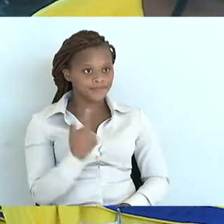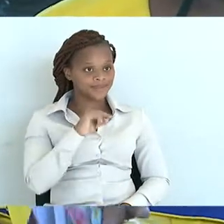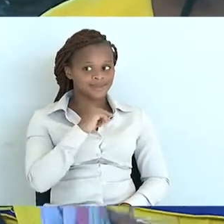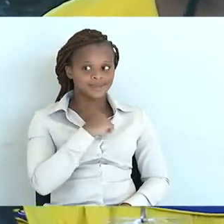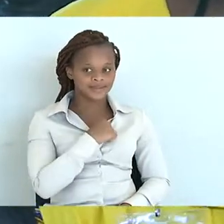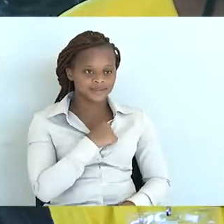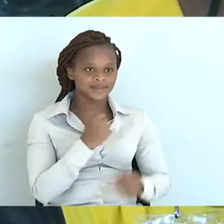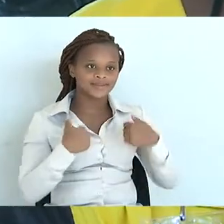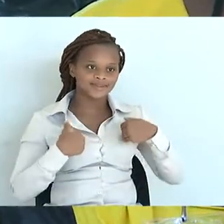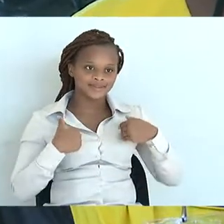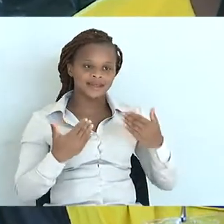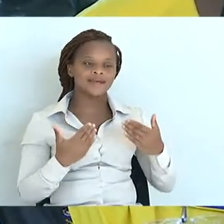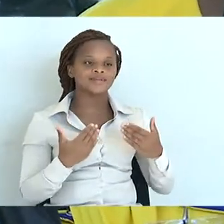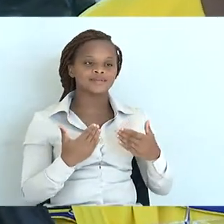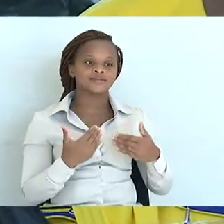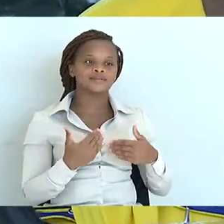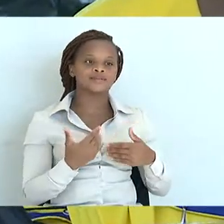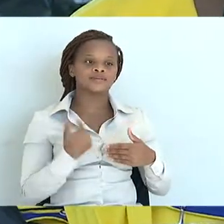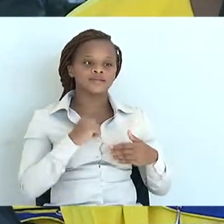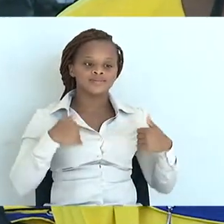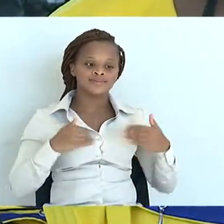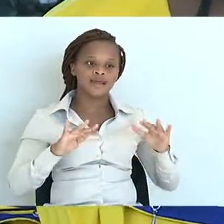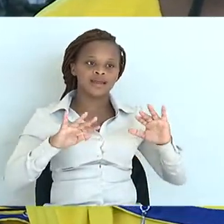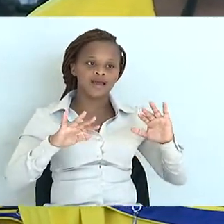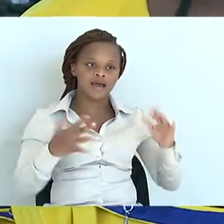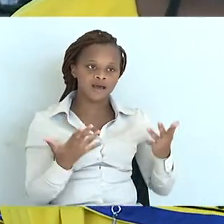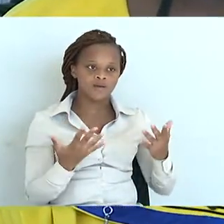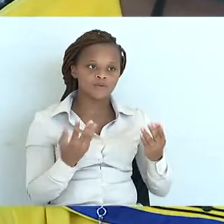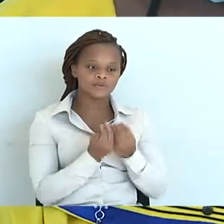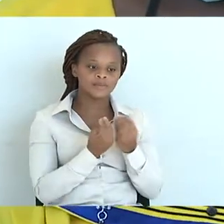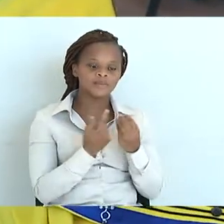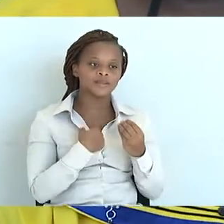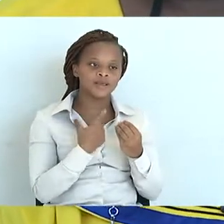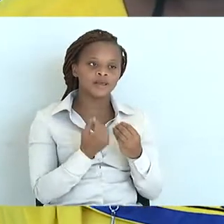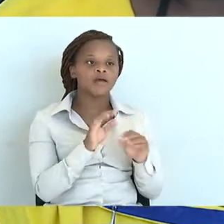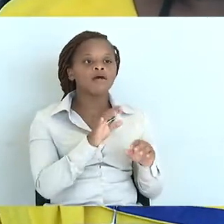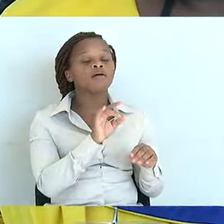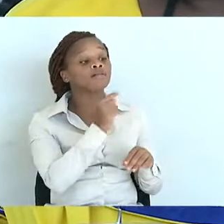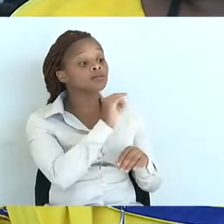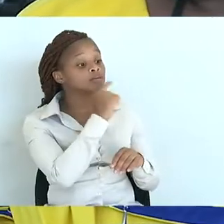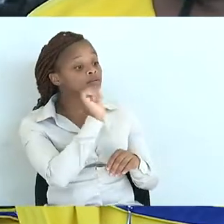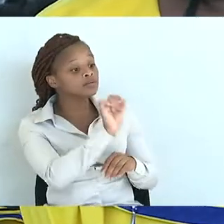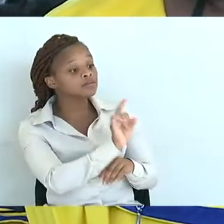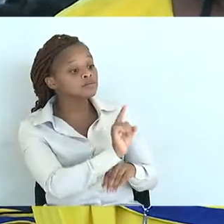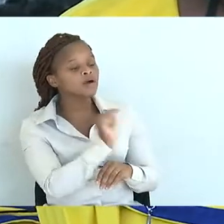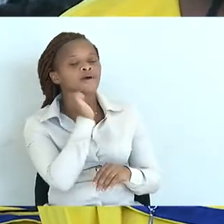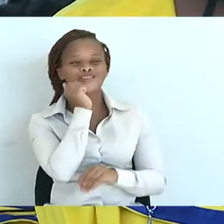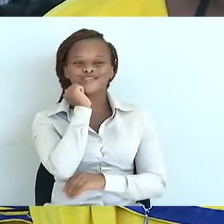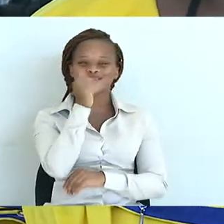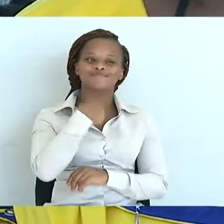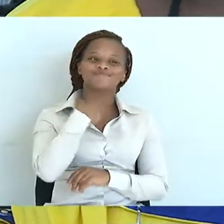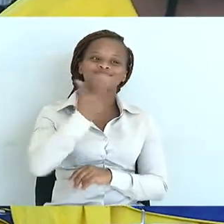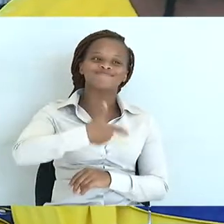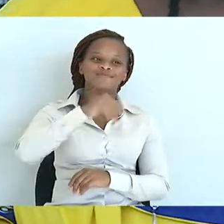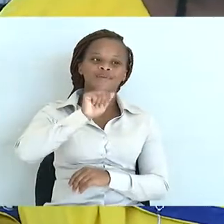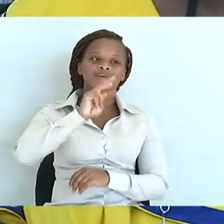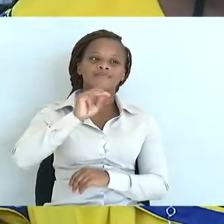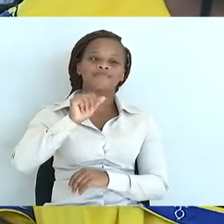have clean air. Can you please start with your name? Oh, I'm so sorry. My name is